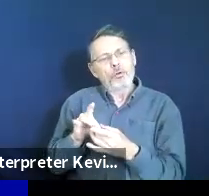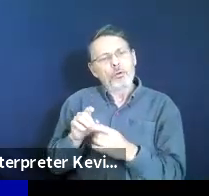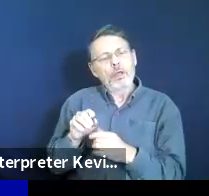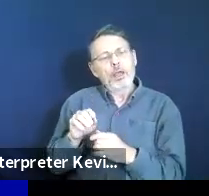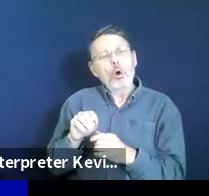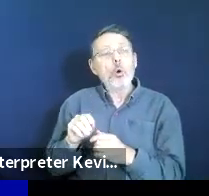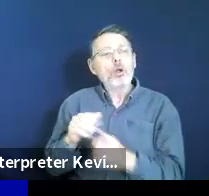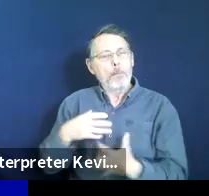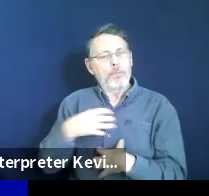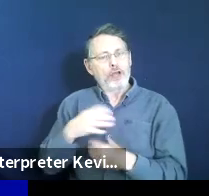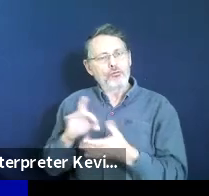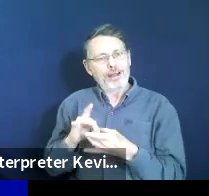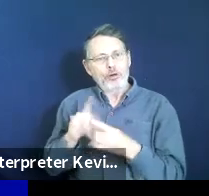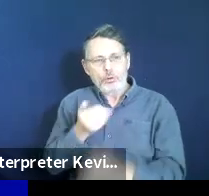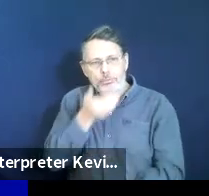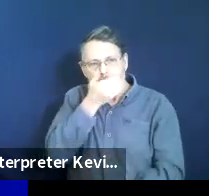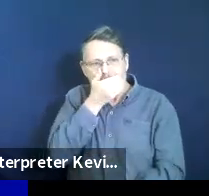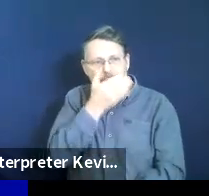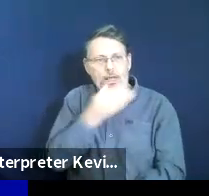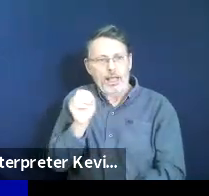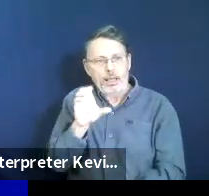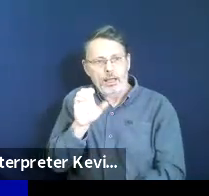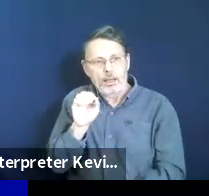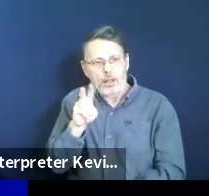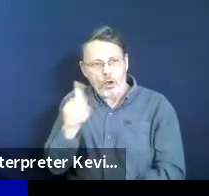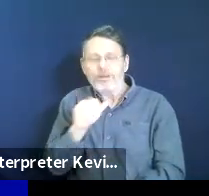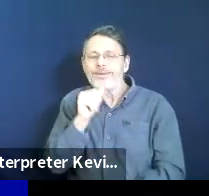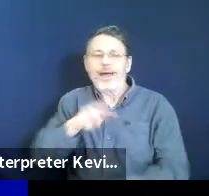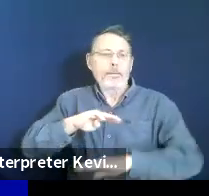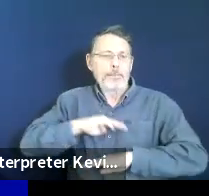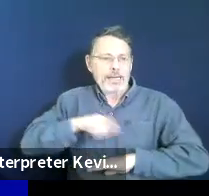wearing and COVID not meeting the needs for hearing impaired.